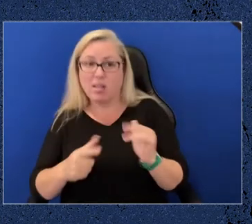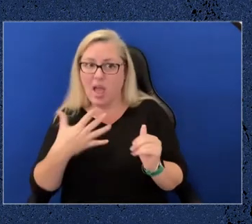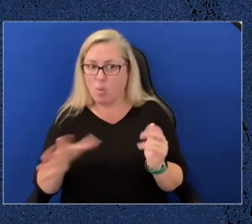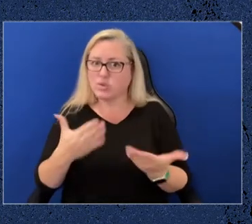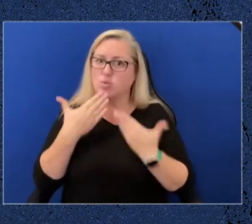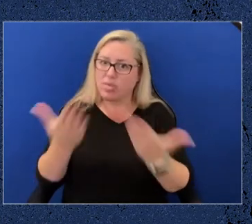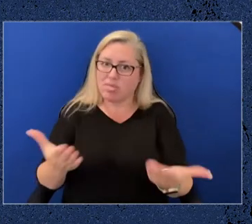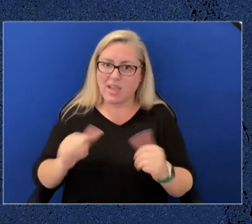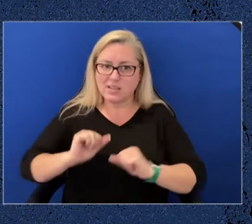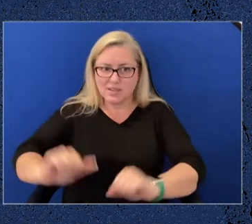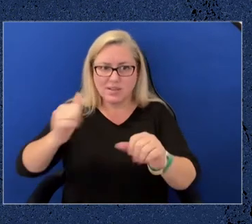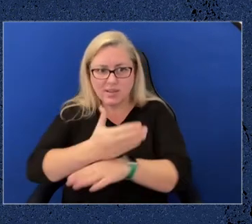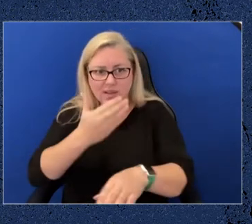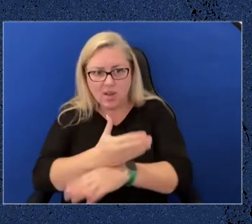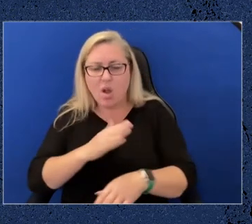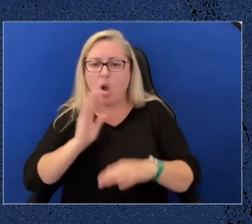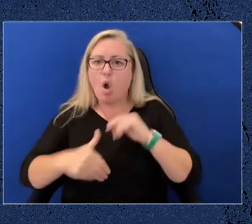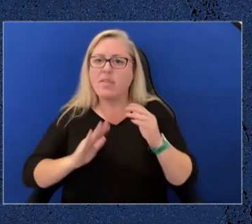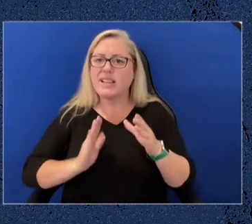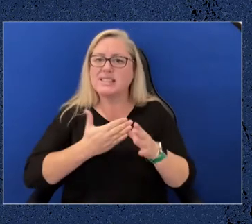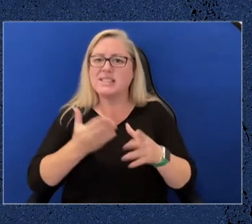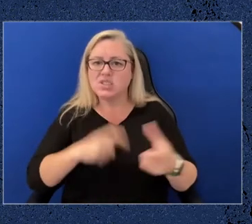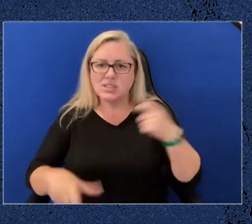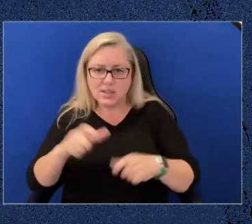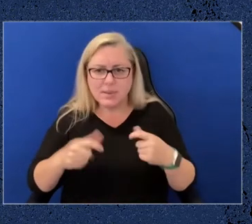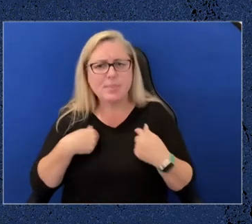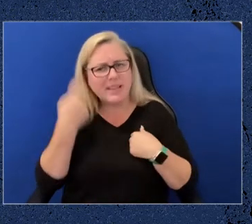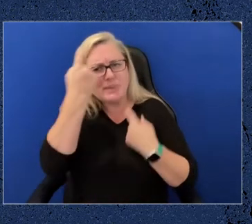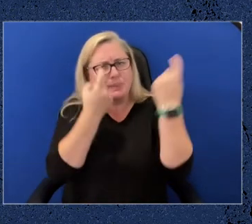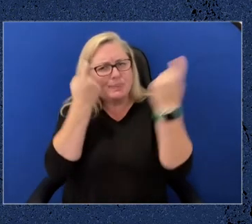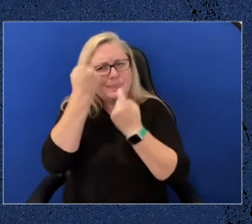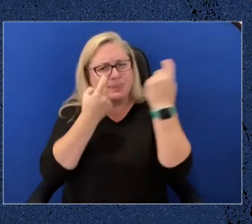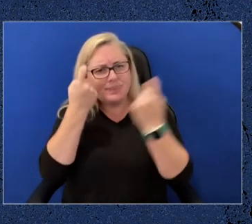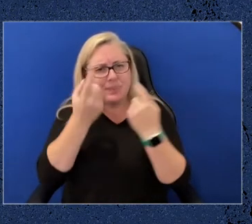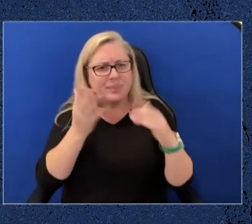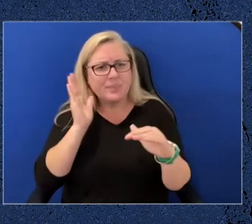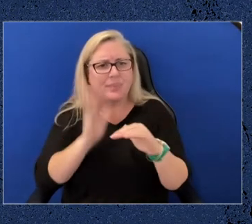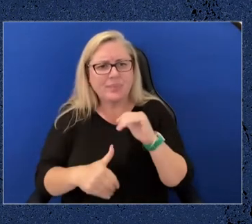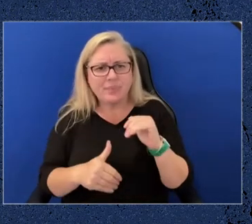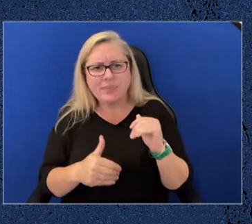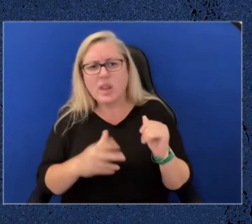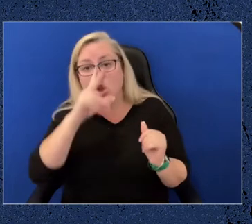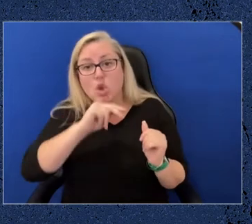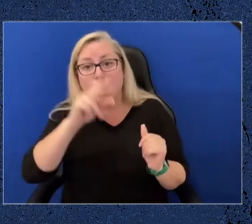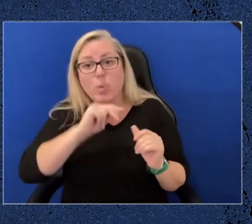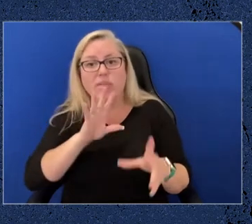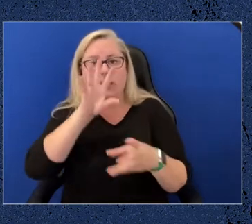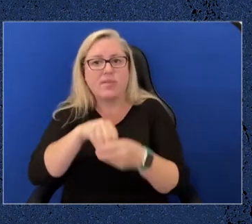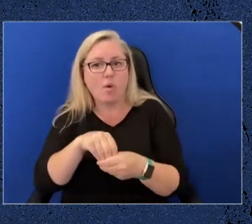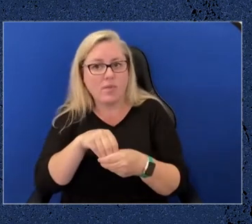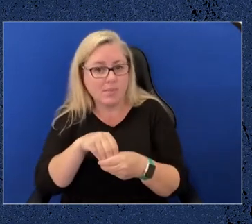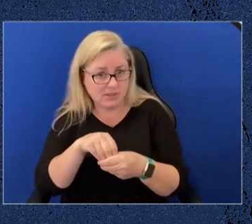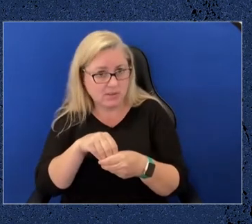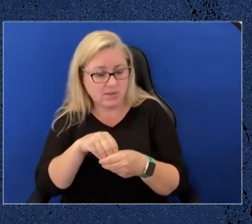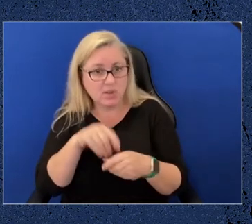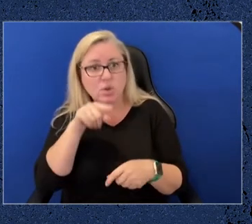advance Indigenous science. So I'm very curious to know about the youth's involvement. I know you talk